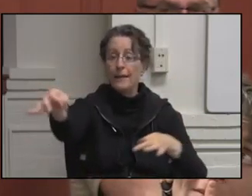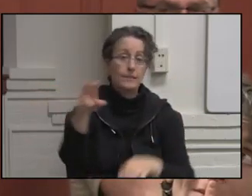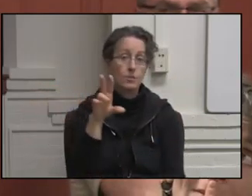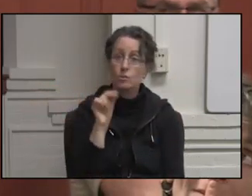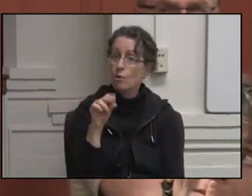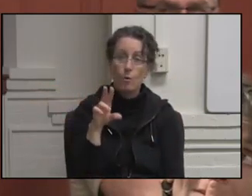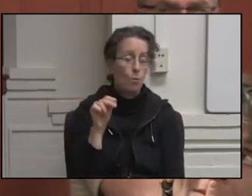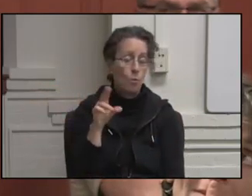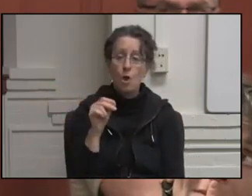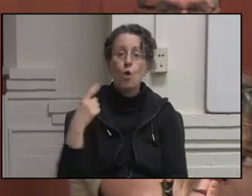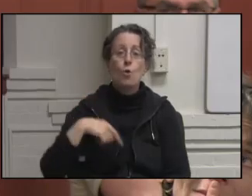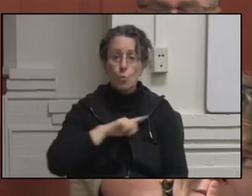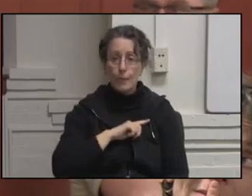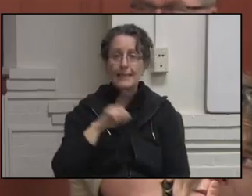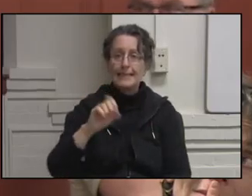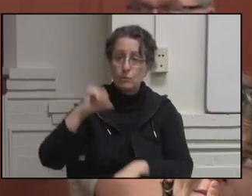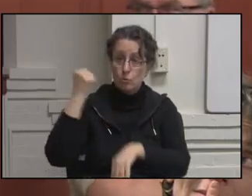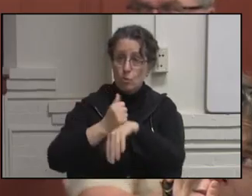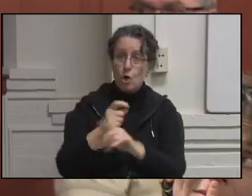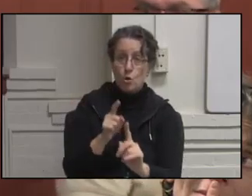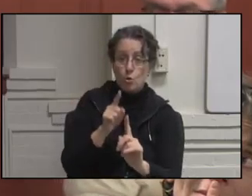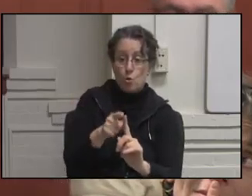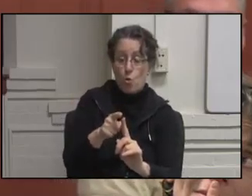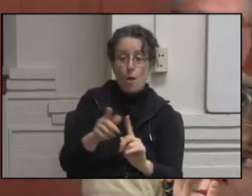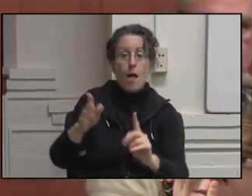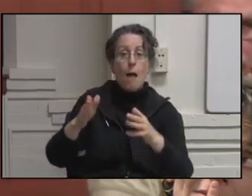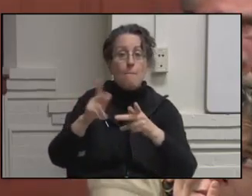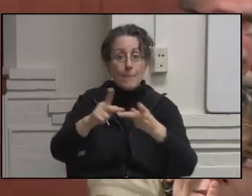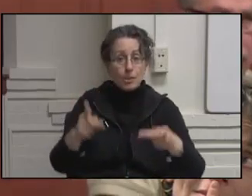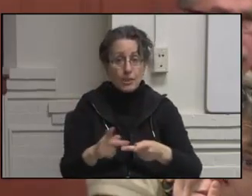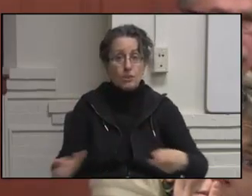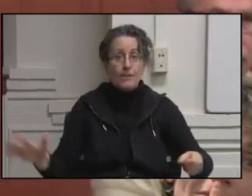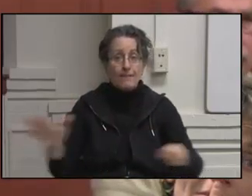but we need to get somebody on board